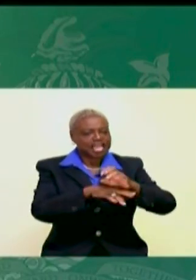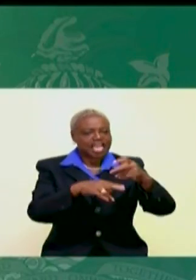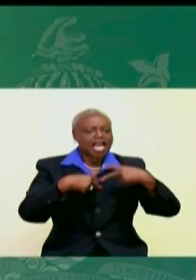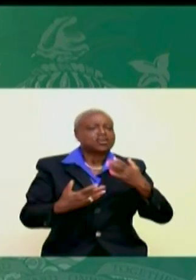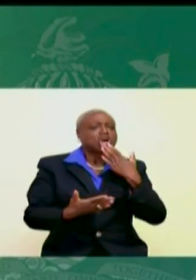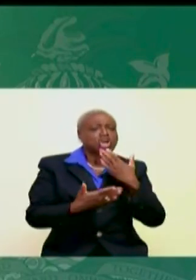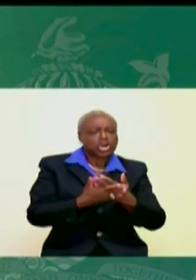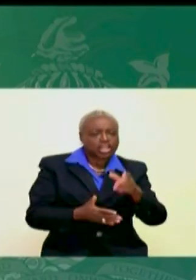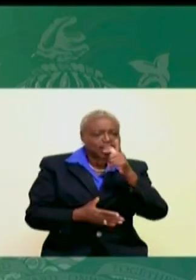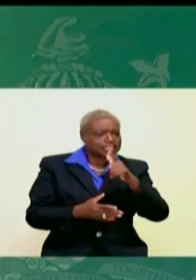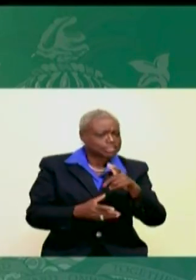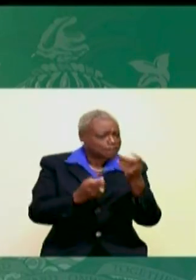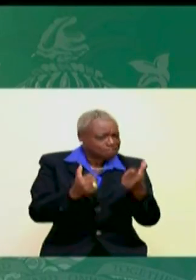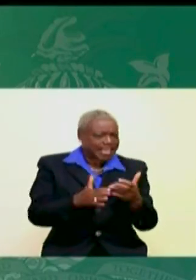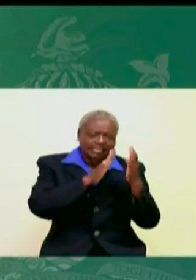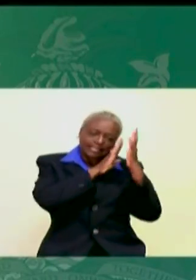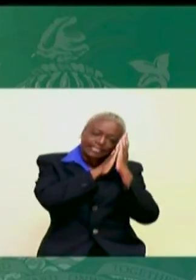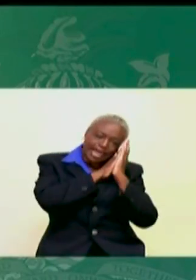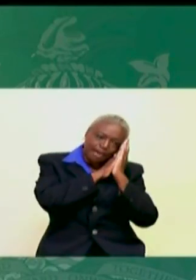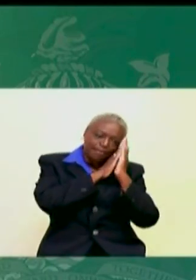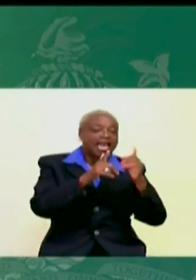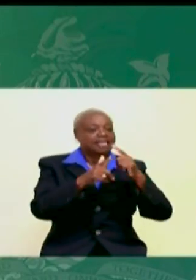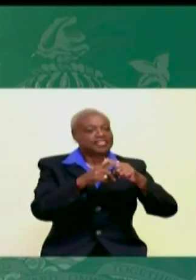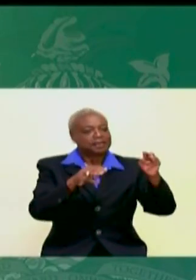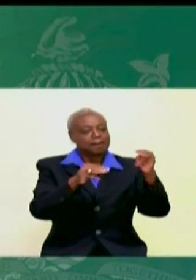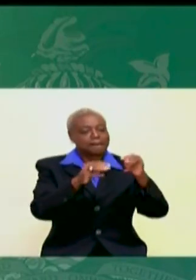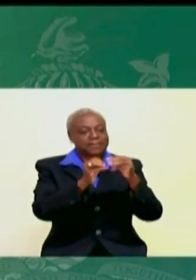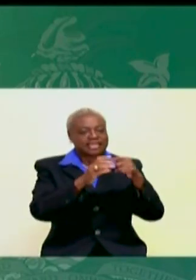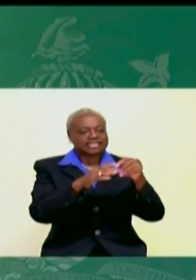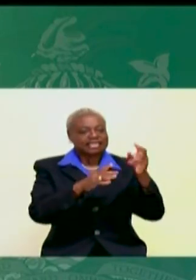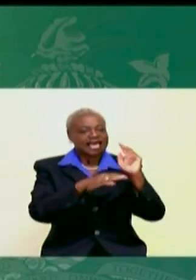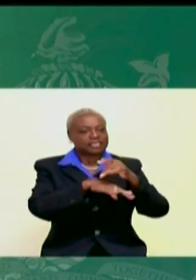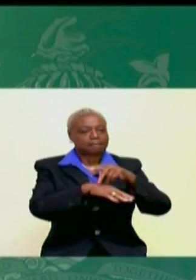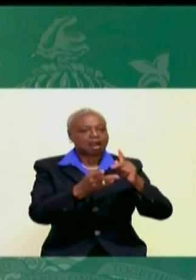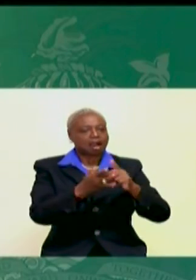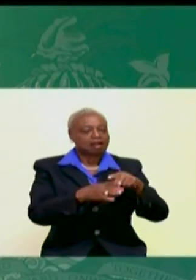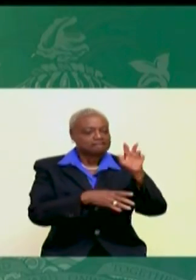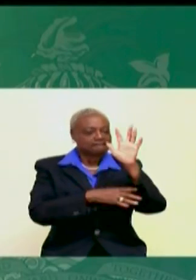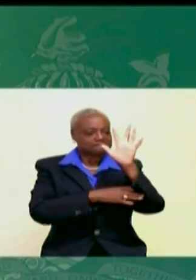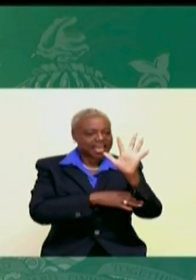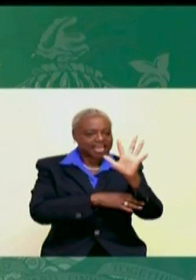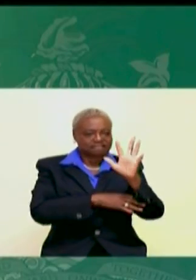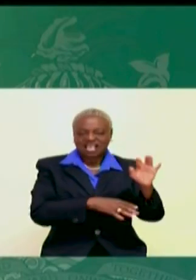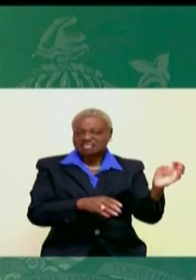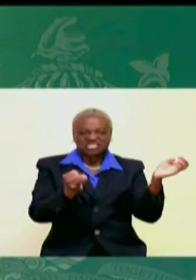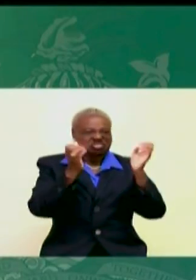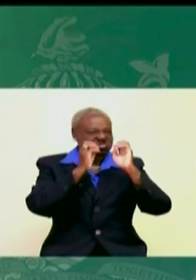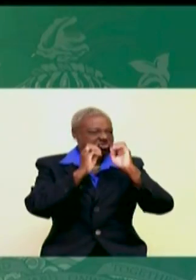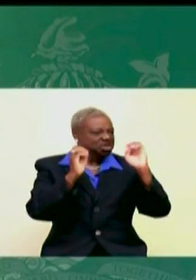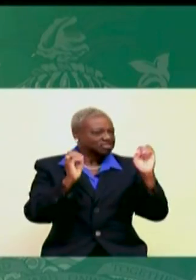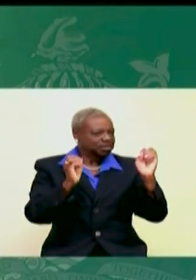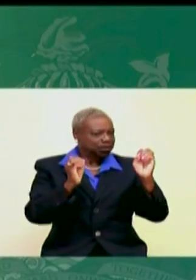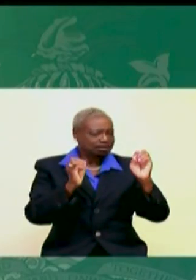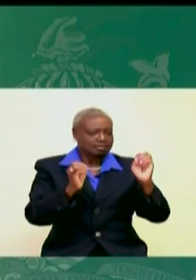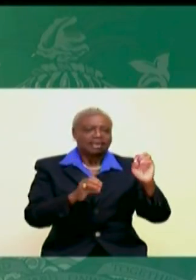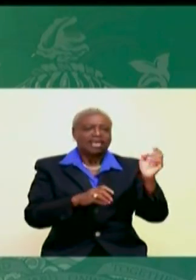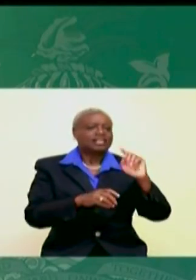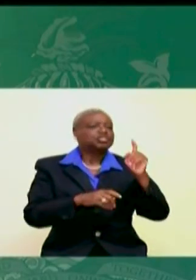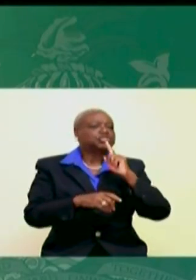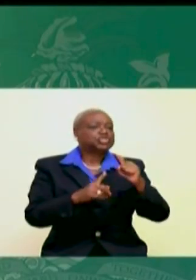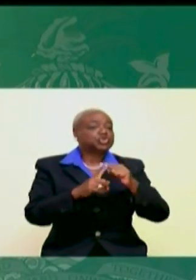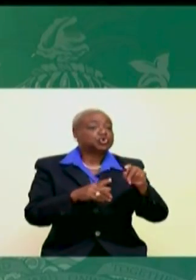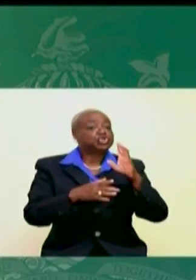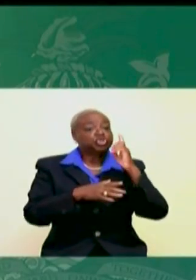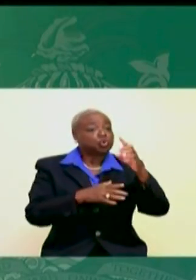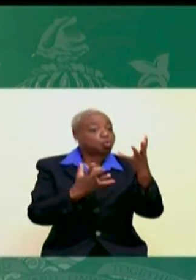lunch and a quick nap. Then meet us at the park for 5 p.m. There's nowhere else to be, nowhere else you